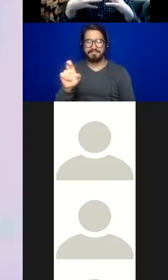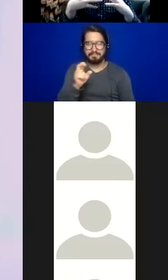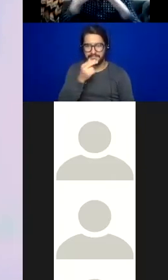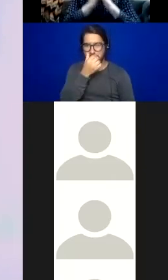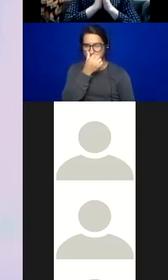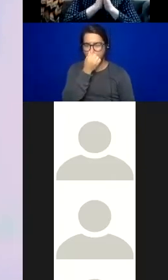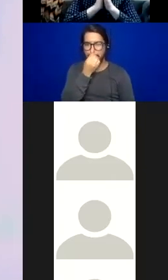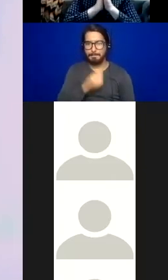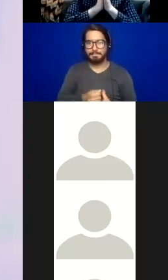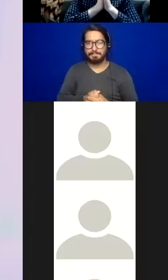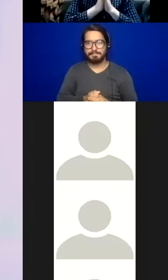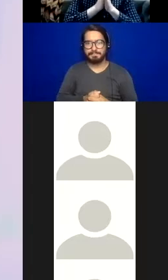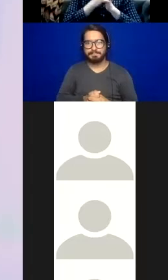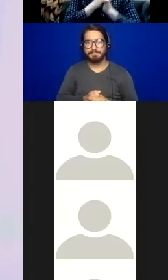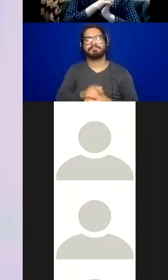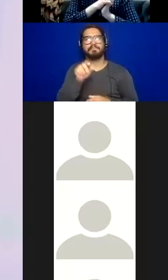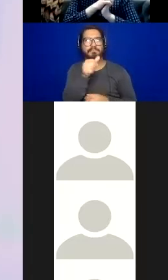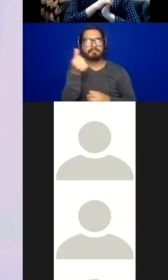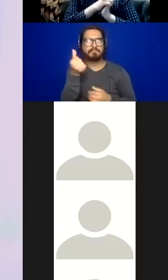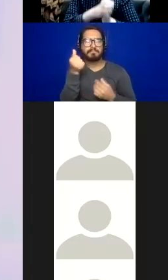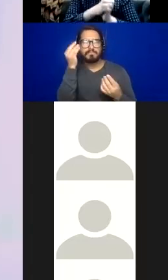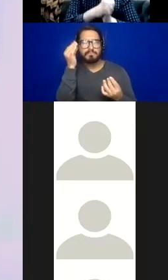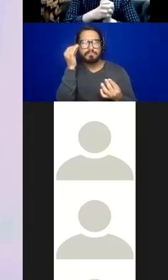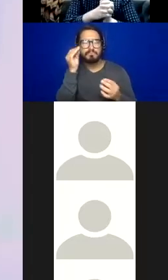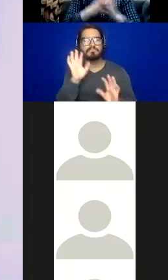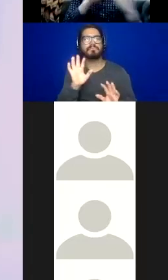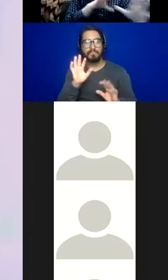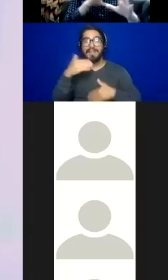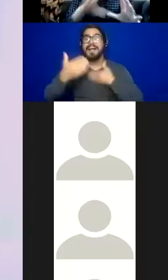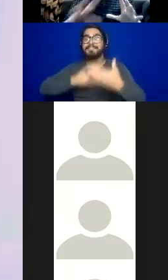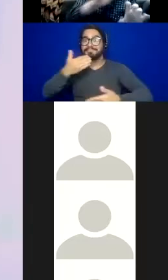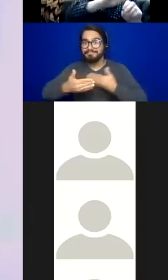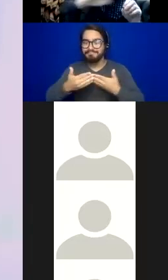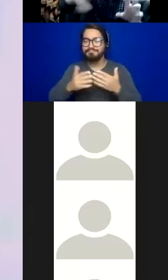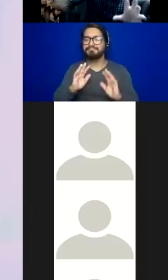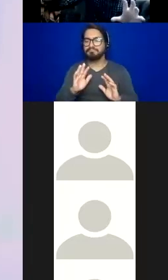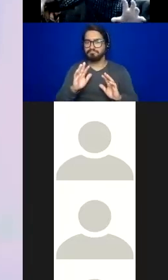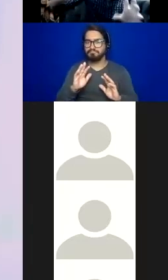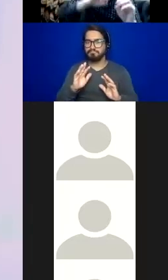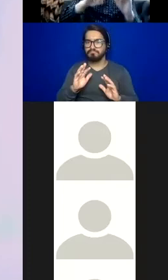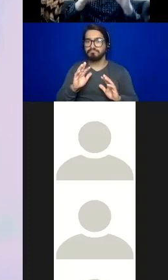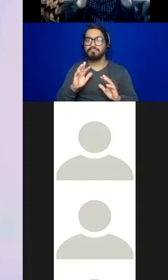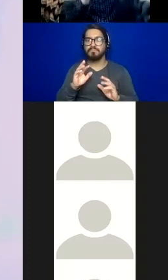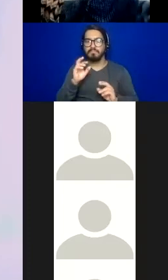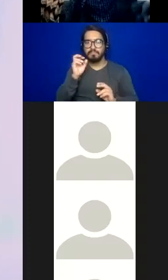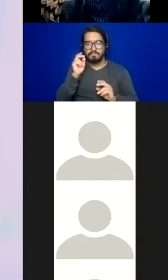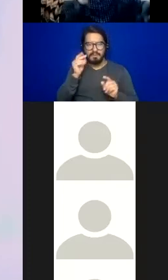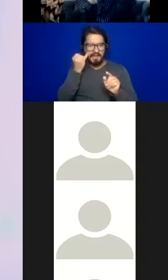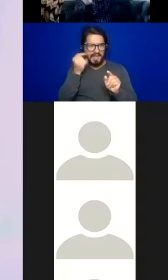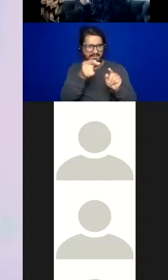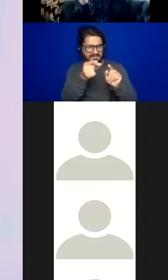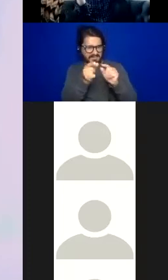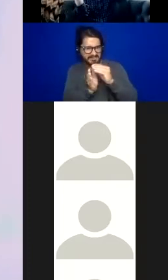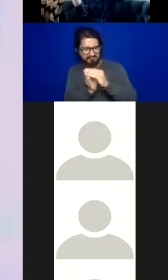so what's another? Oh, and then when homosexuality, if this graph were to continue, you would see this pattern